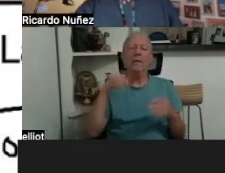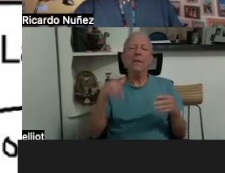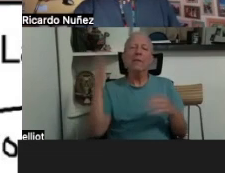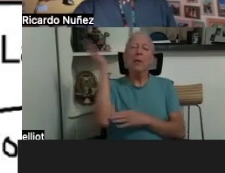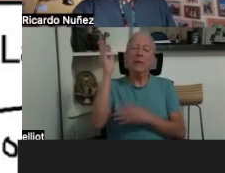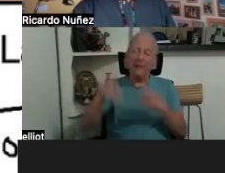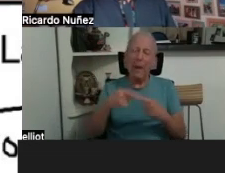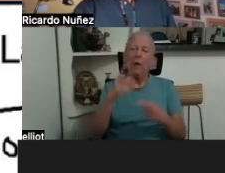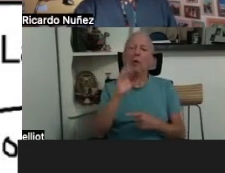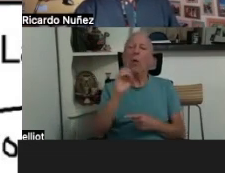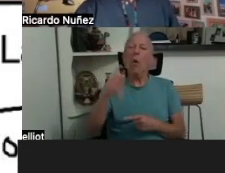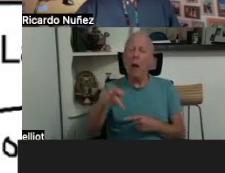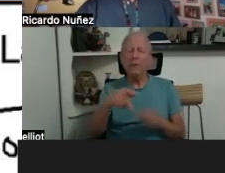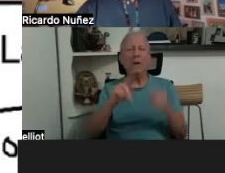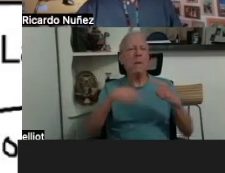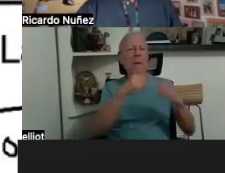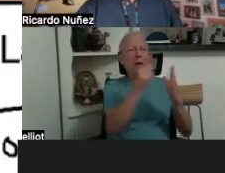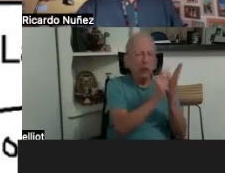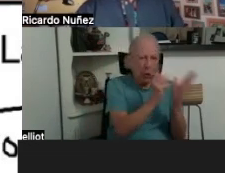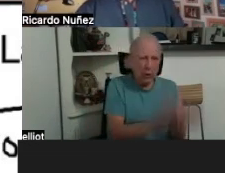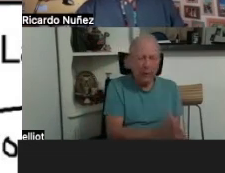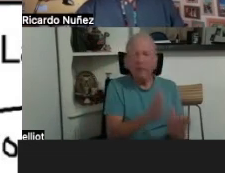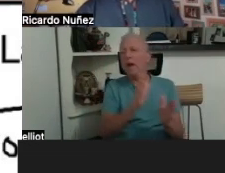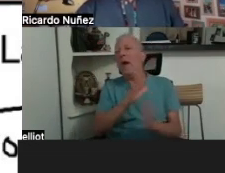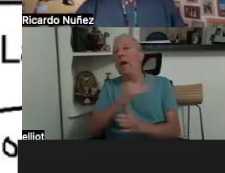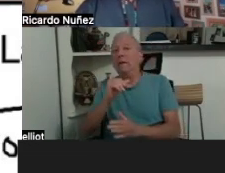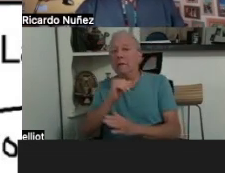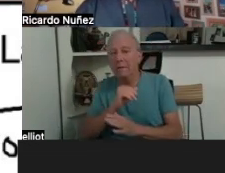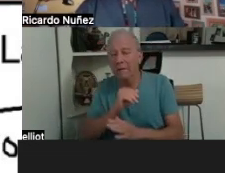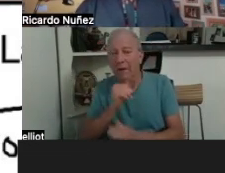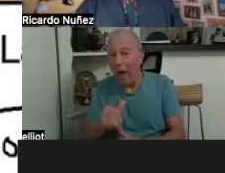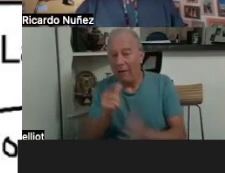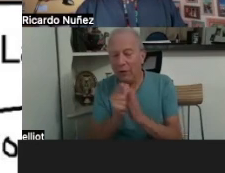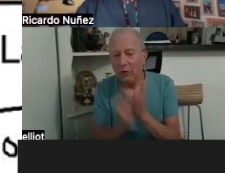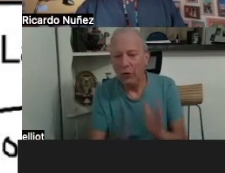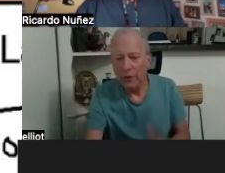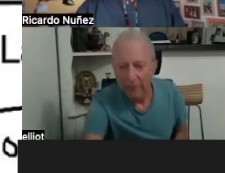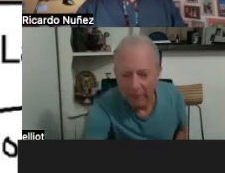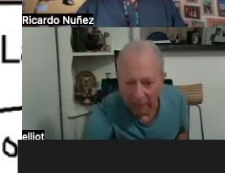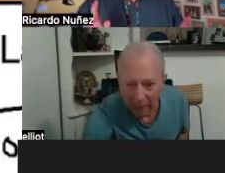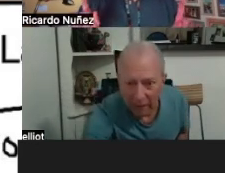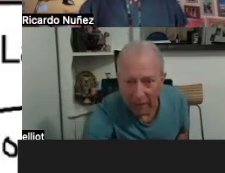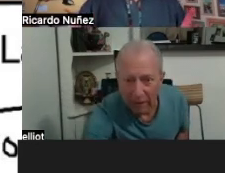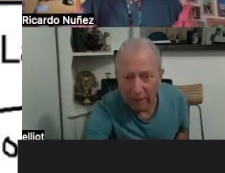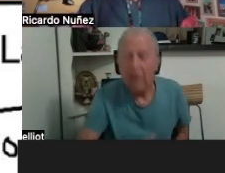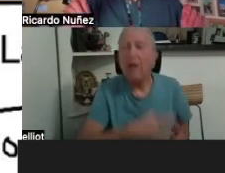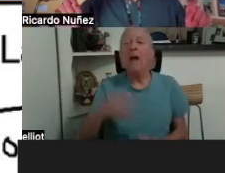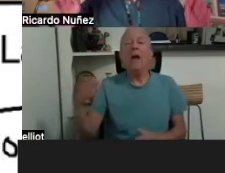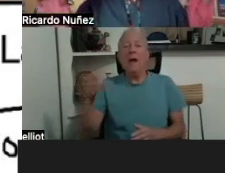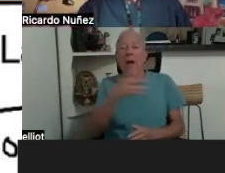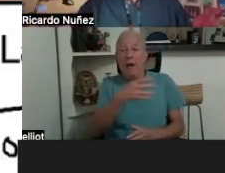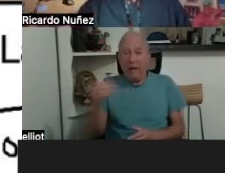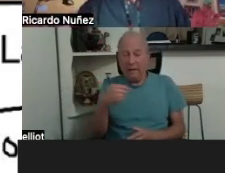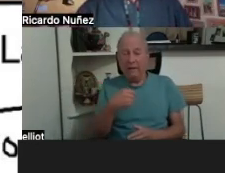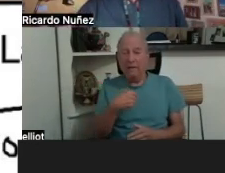for both attorneys and non-attorneys, and all and even though it's